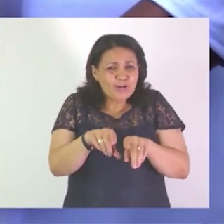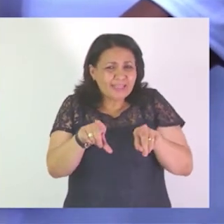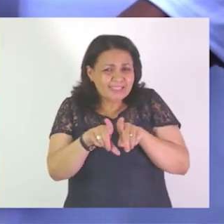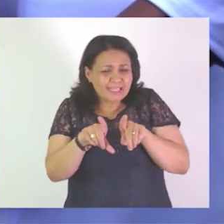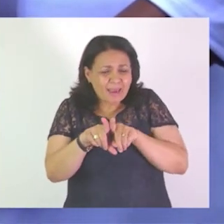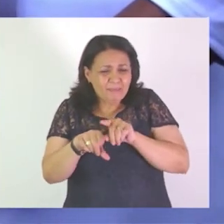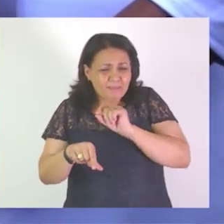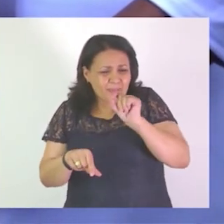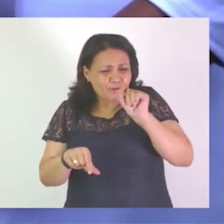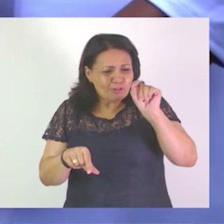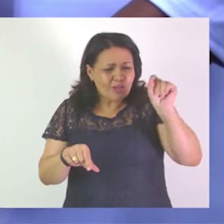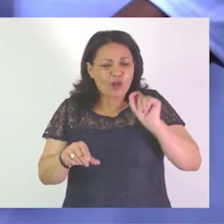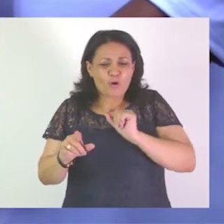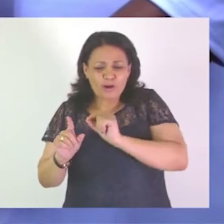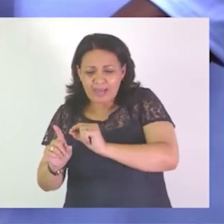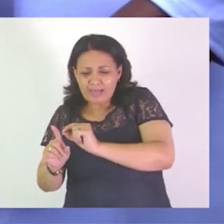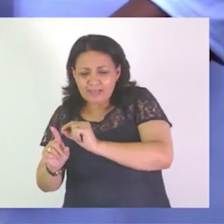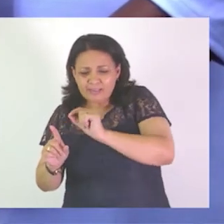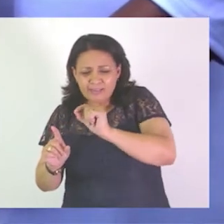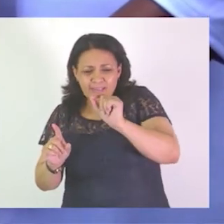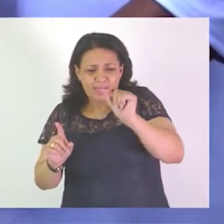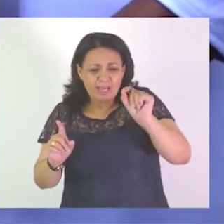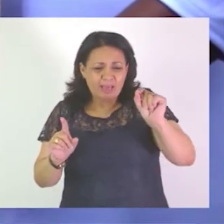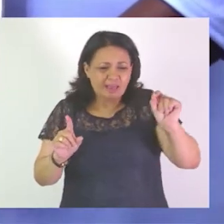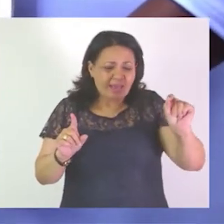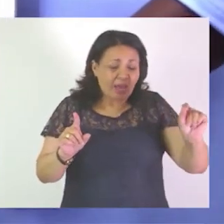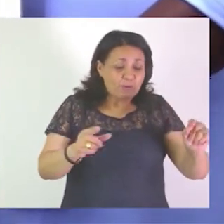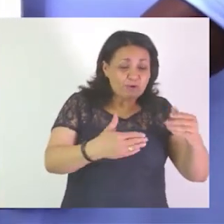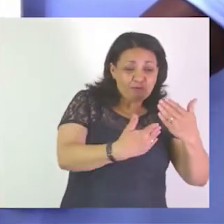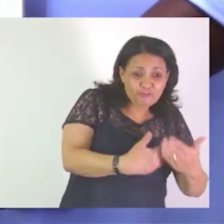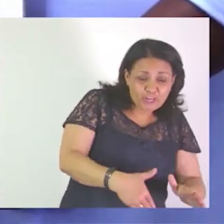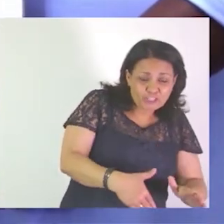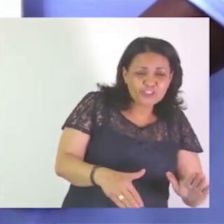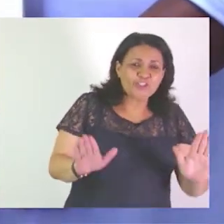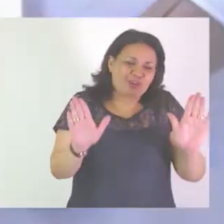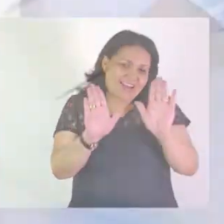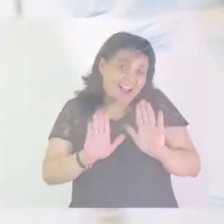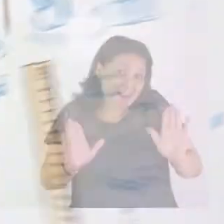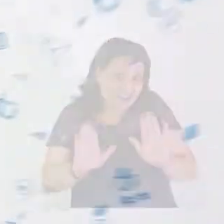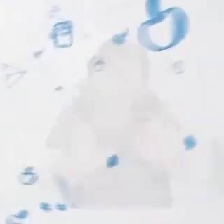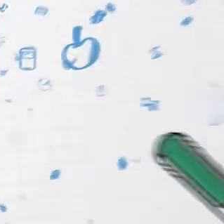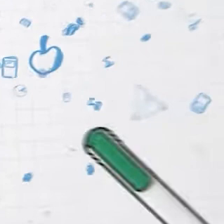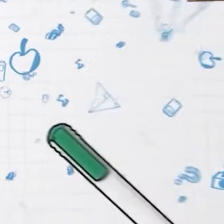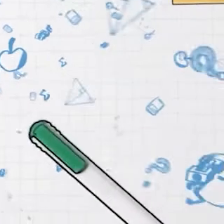boy. And when you're done tracing, you can even color him in.